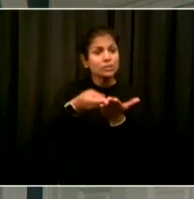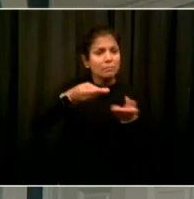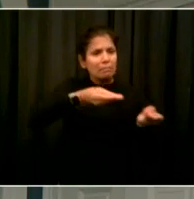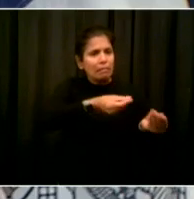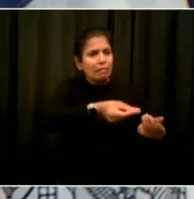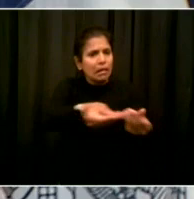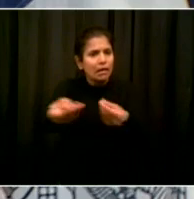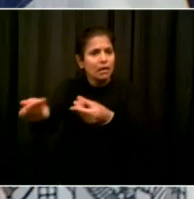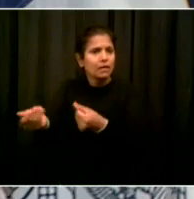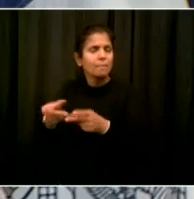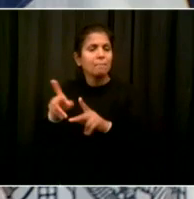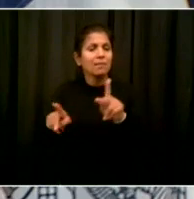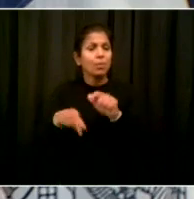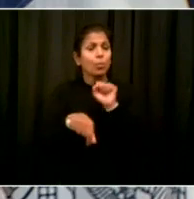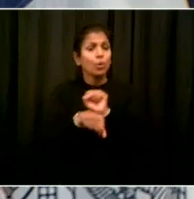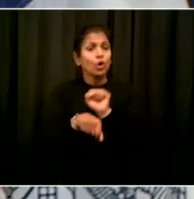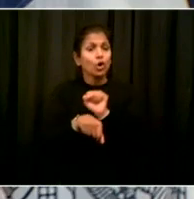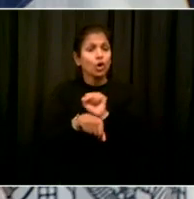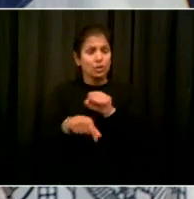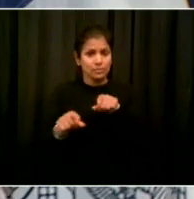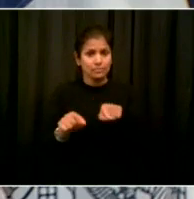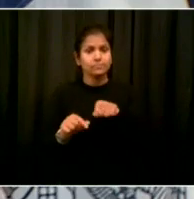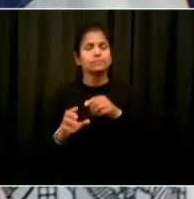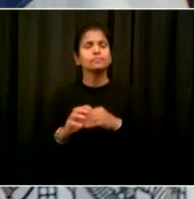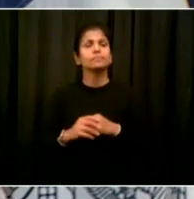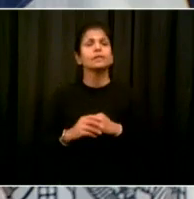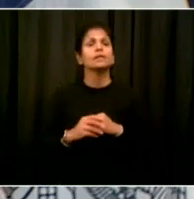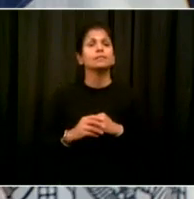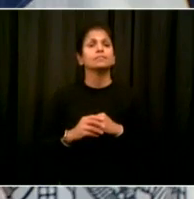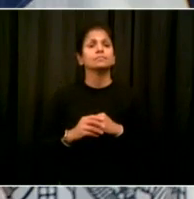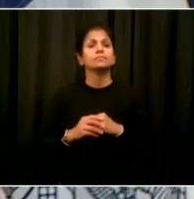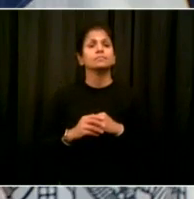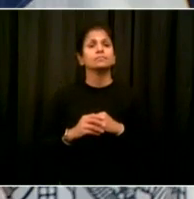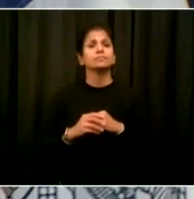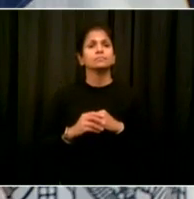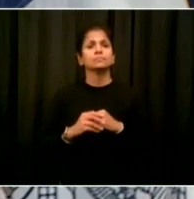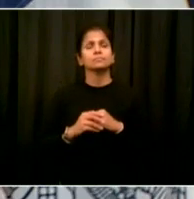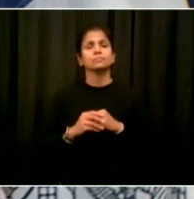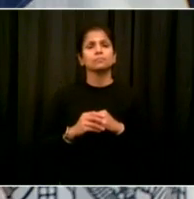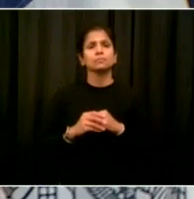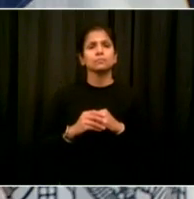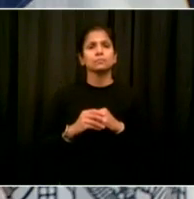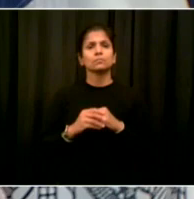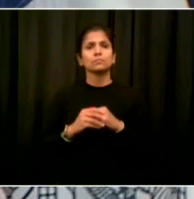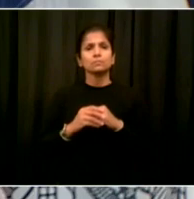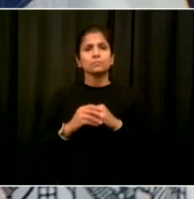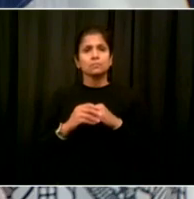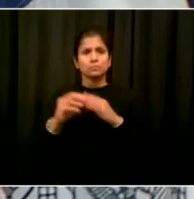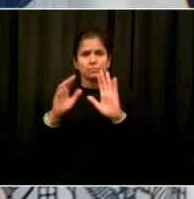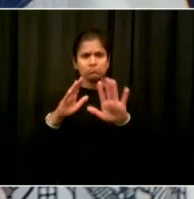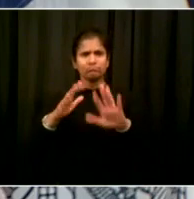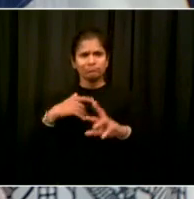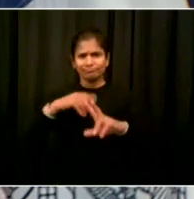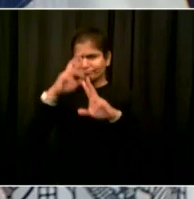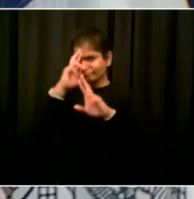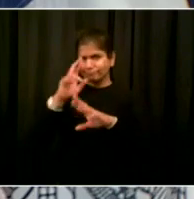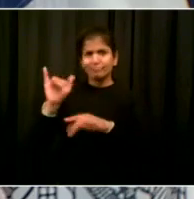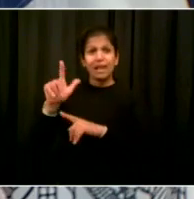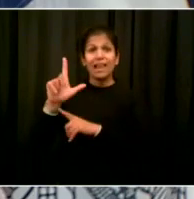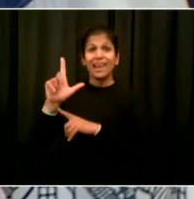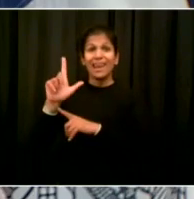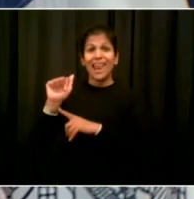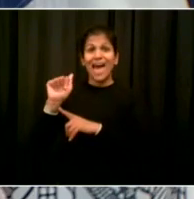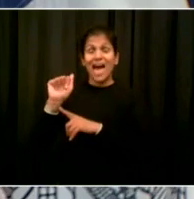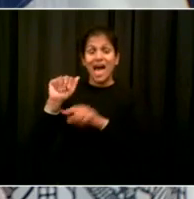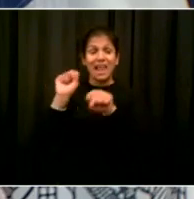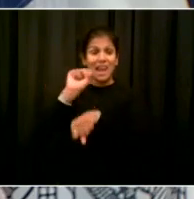think the most important thing here is that we have our labor unions representing the people who serve us in this city, finding ways to help us through